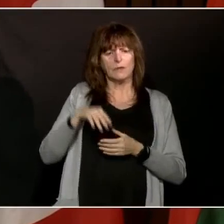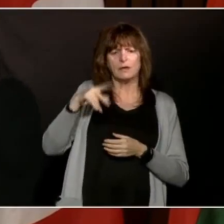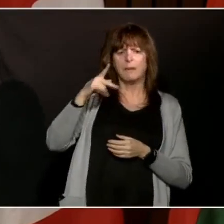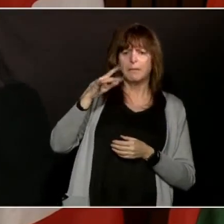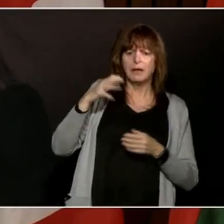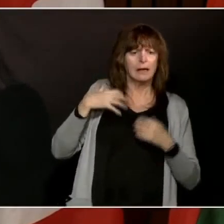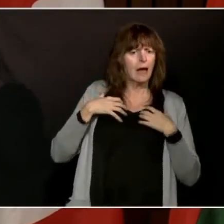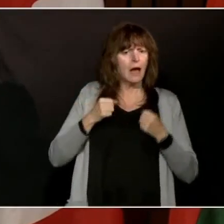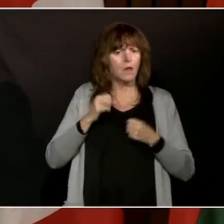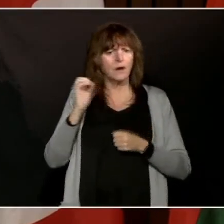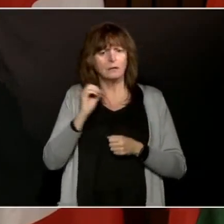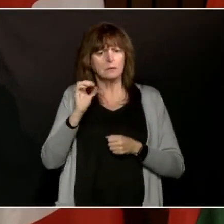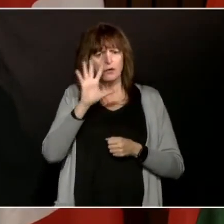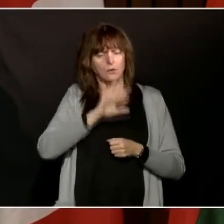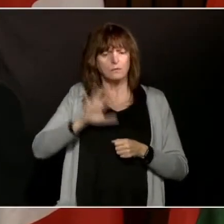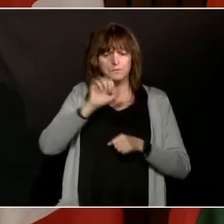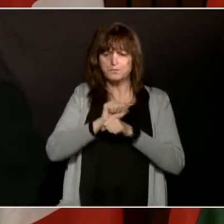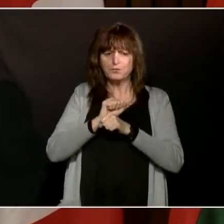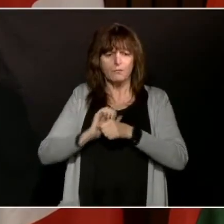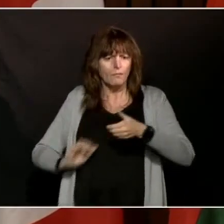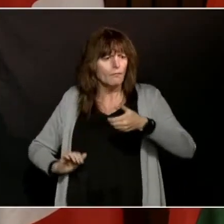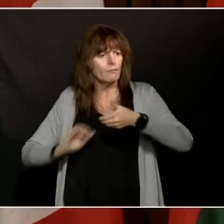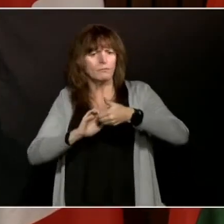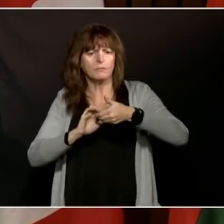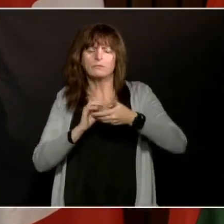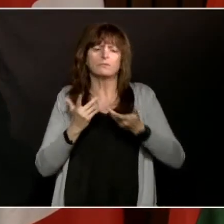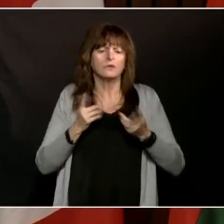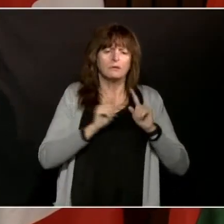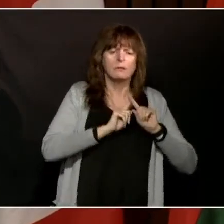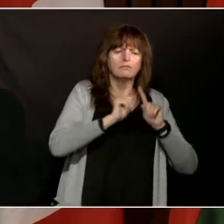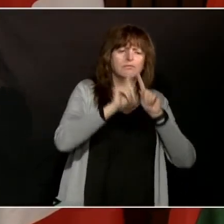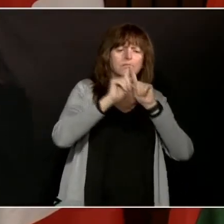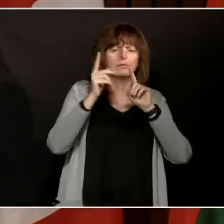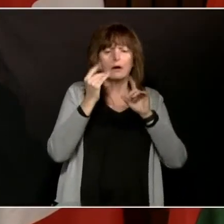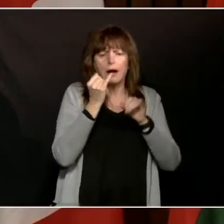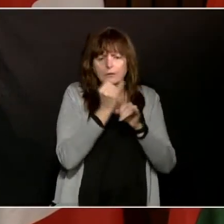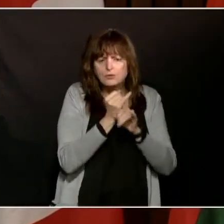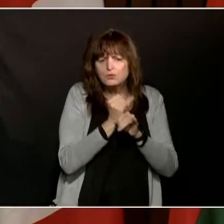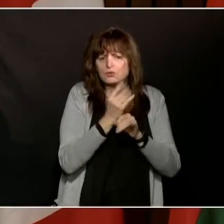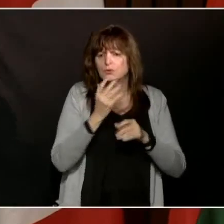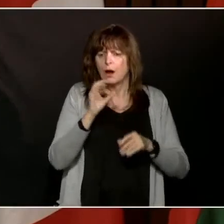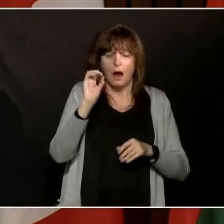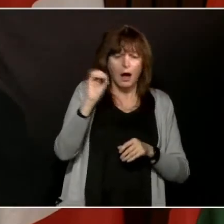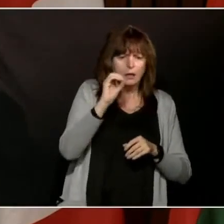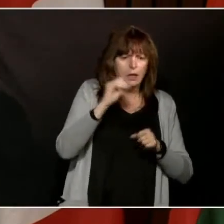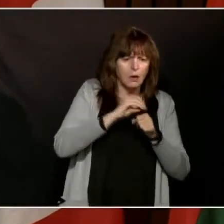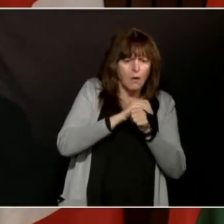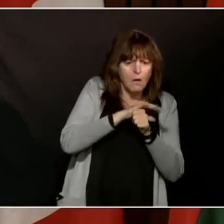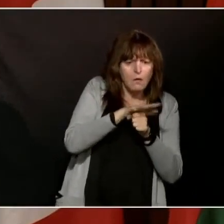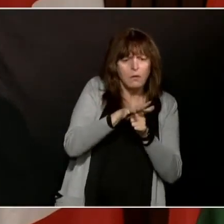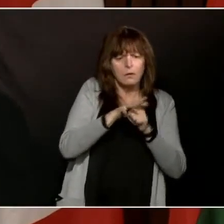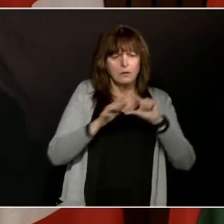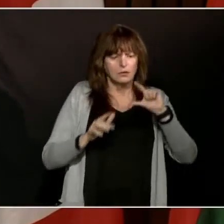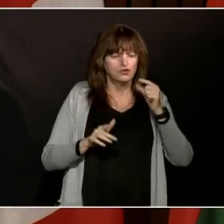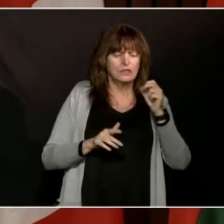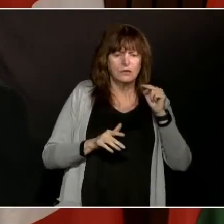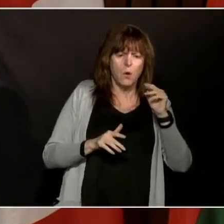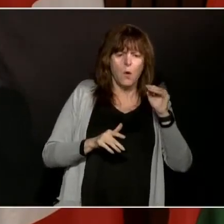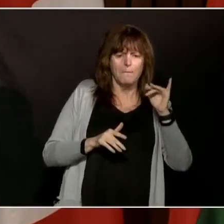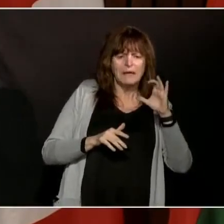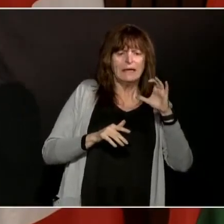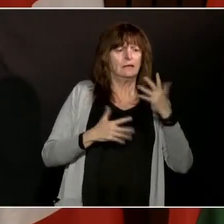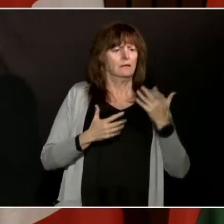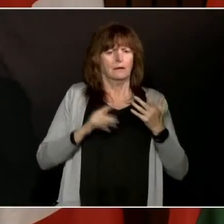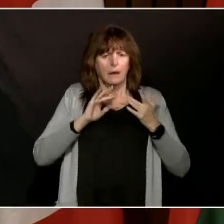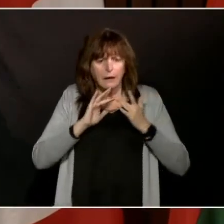multiple institutions, including the Ontario COVID Genomics Network, the Provincial Diagnostic Lab Network at Ontario